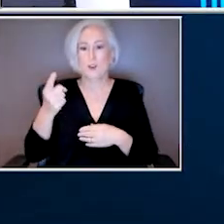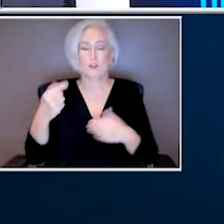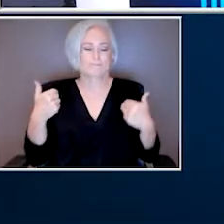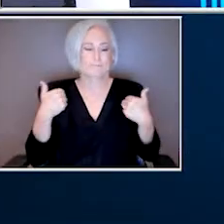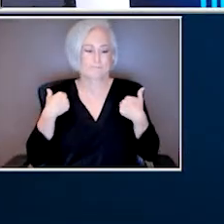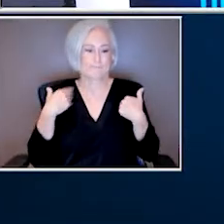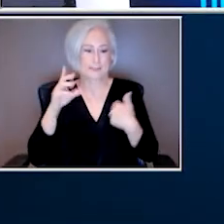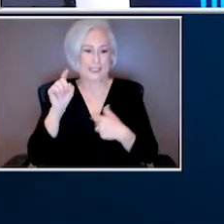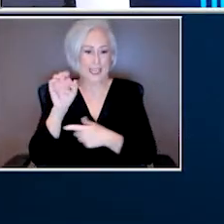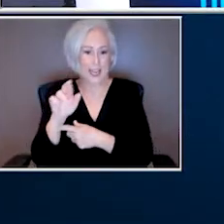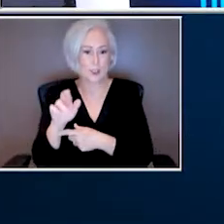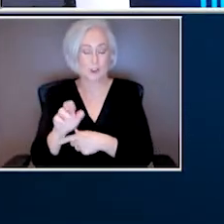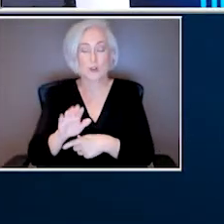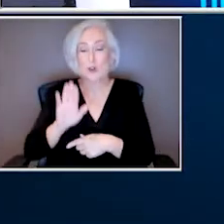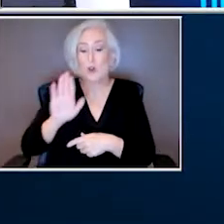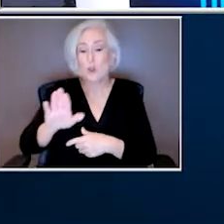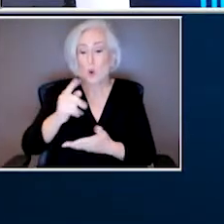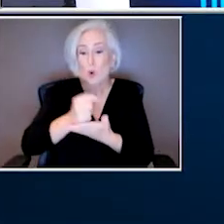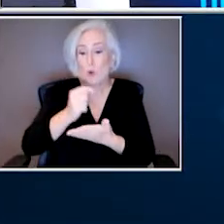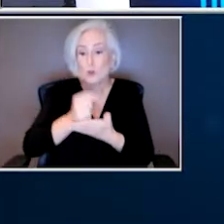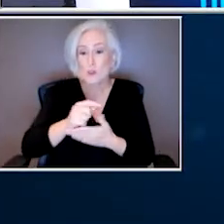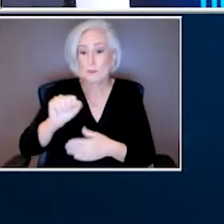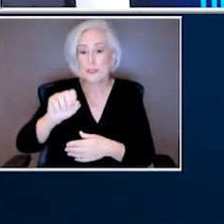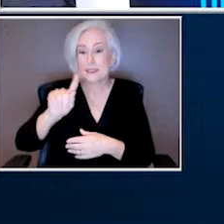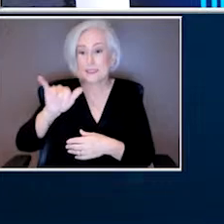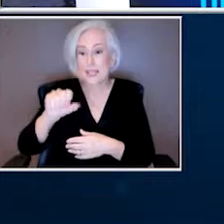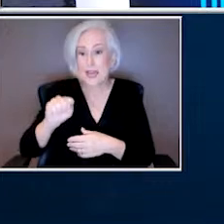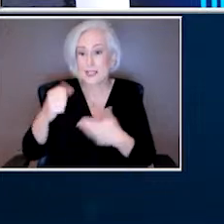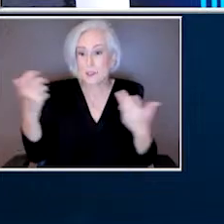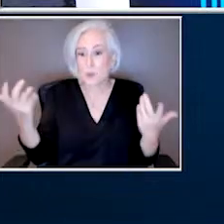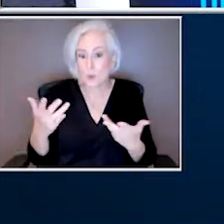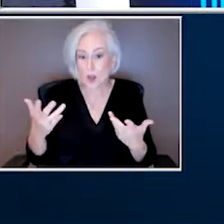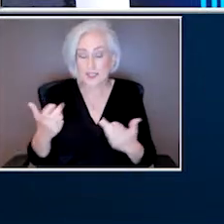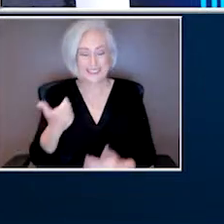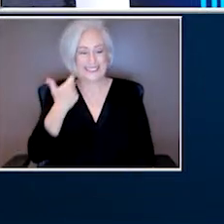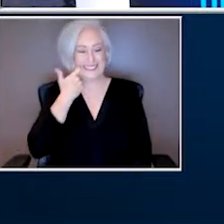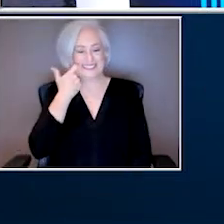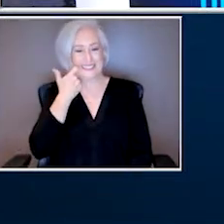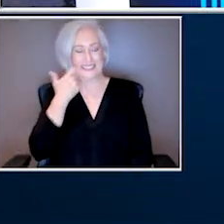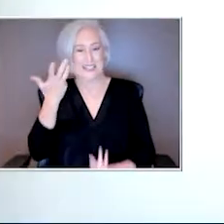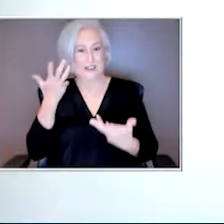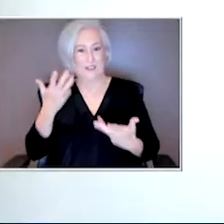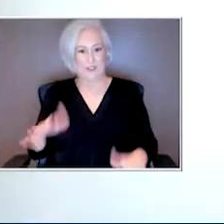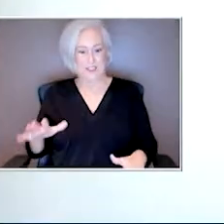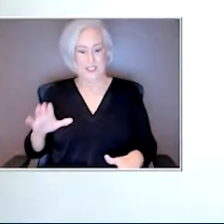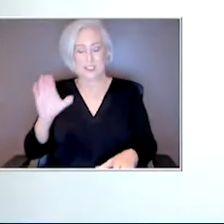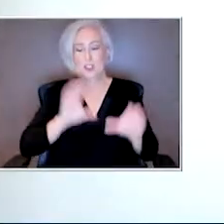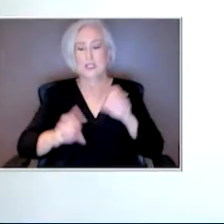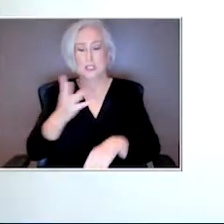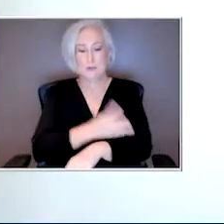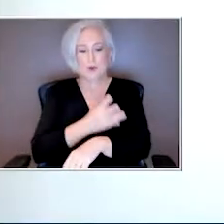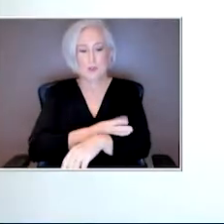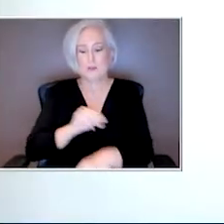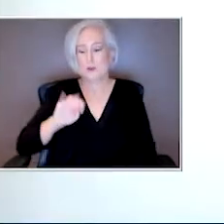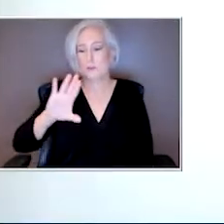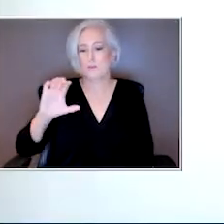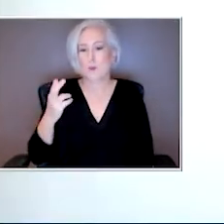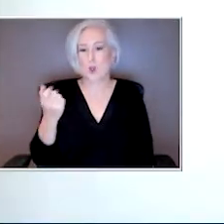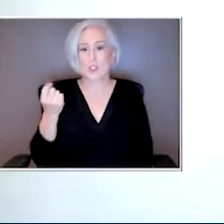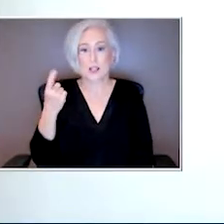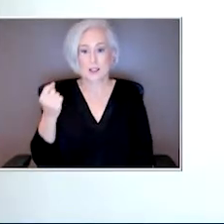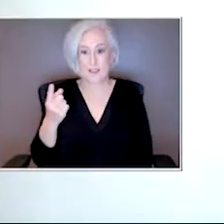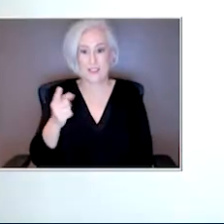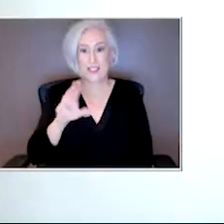of your treatment right now? So I actually just finished chemotherapy on March 11th. So I had 6 rounds every